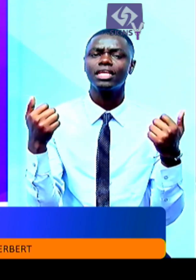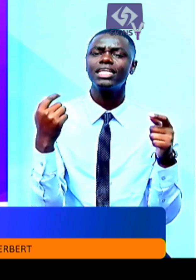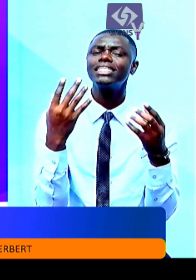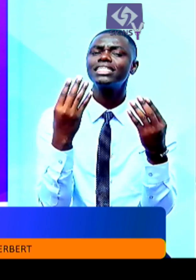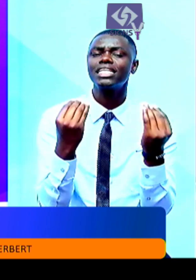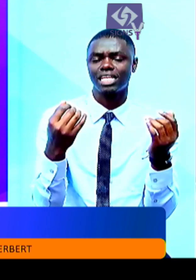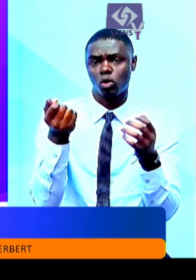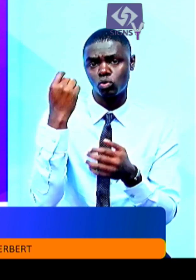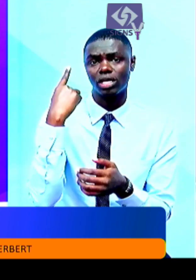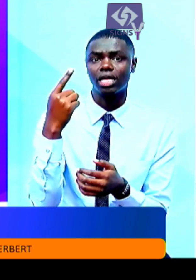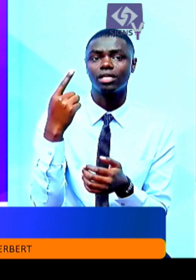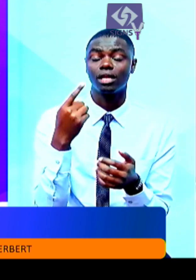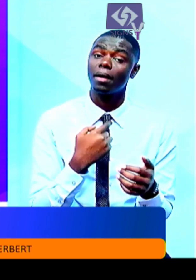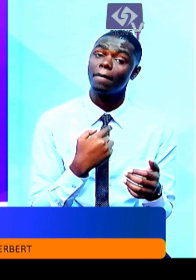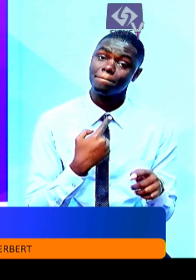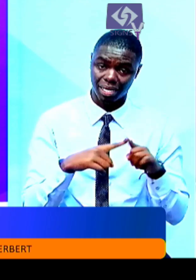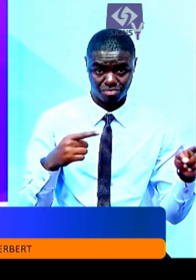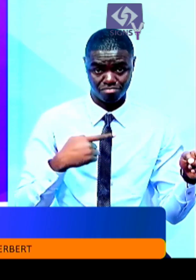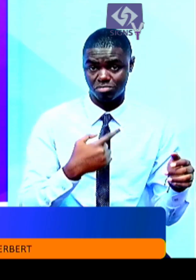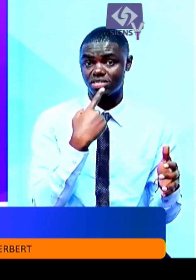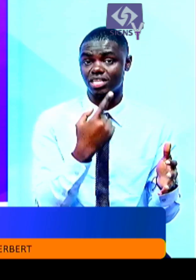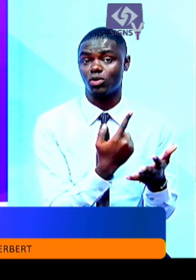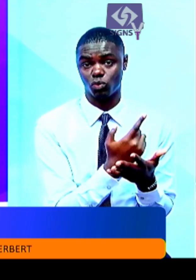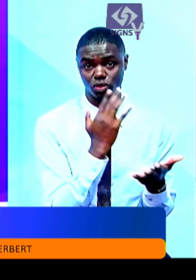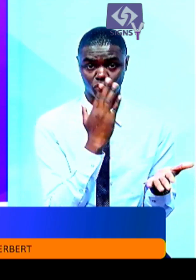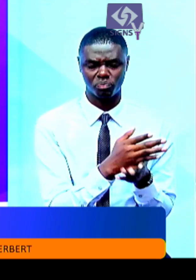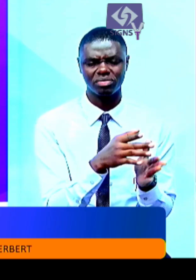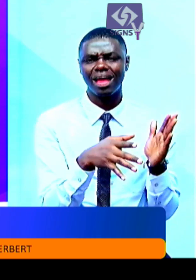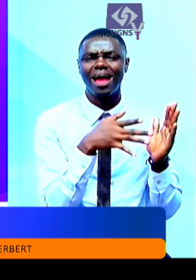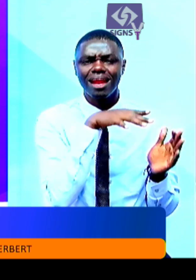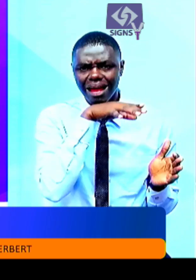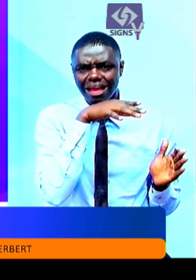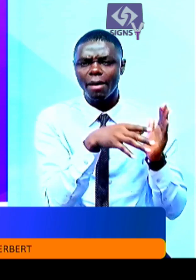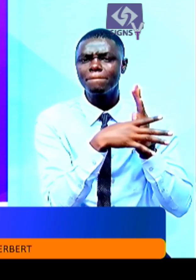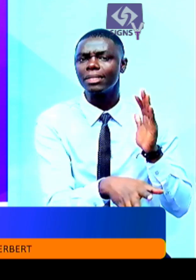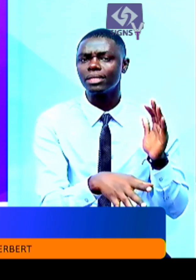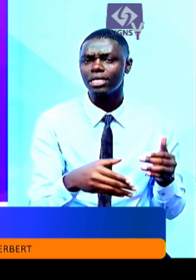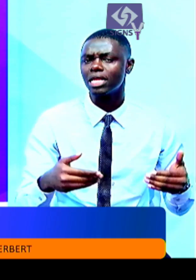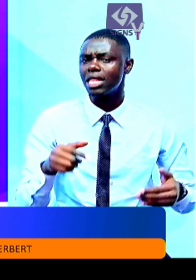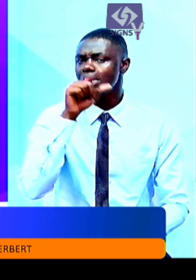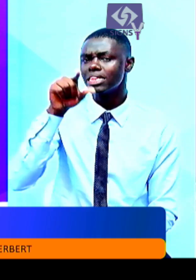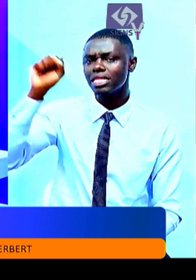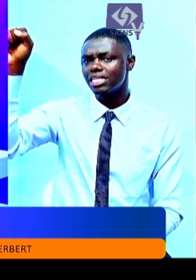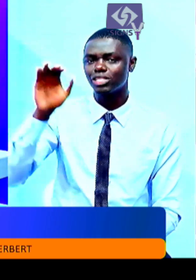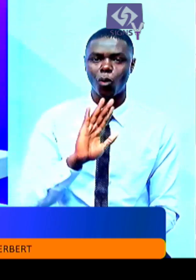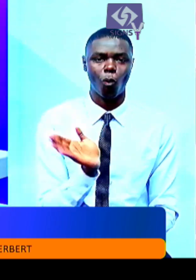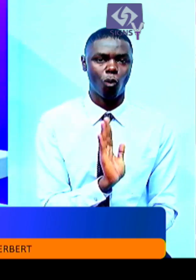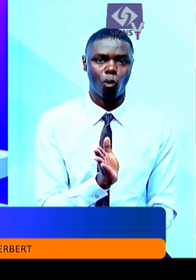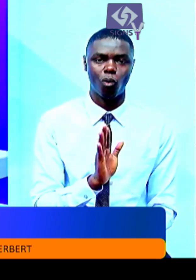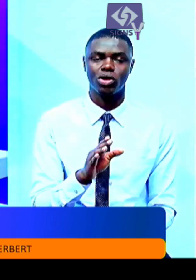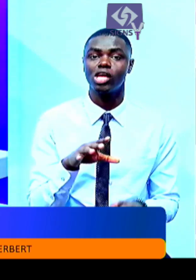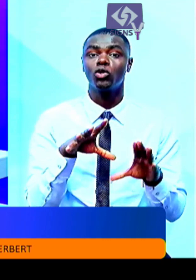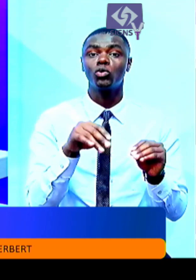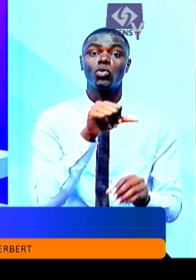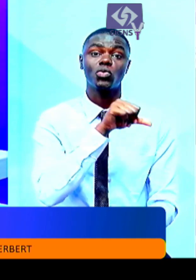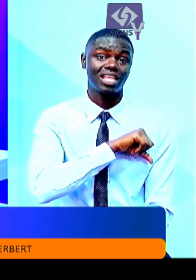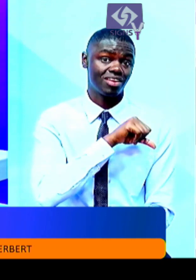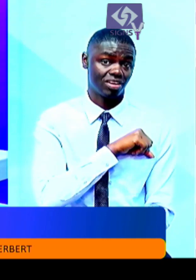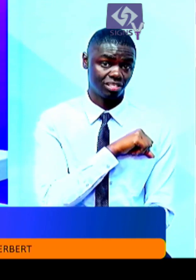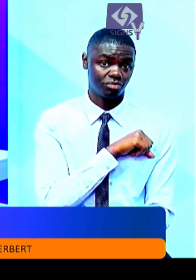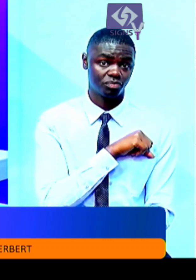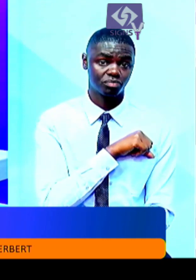to understand. But let me tell you the truth. Raila did not betray the Gen Z. Raila took advantage of them.